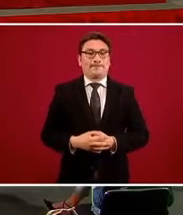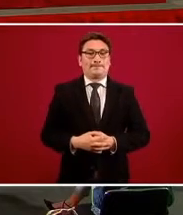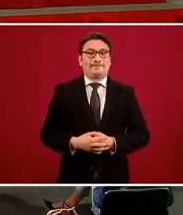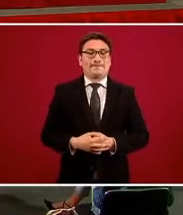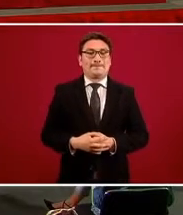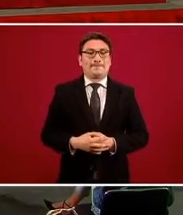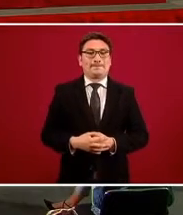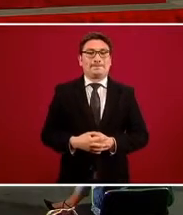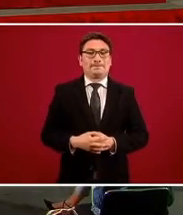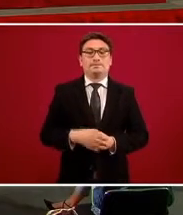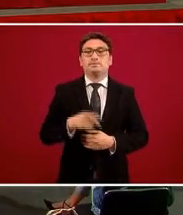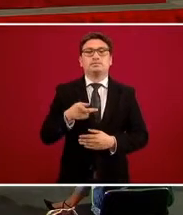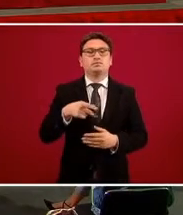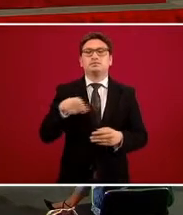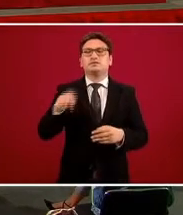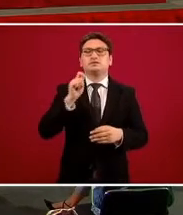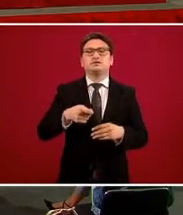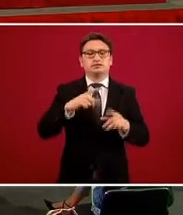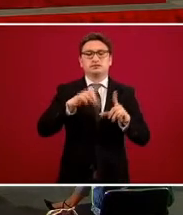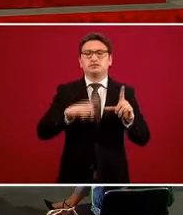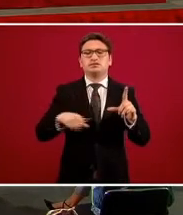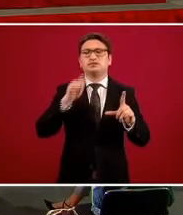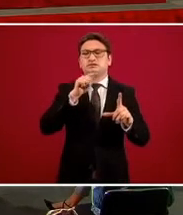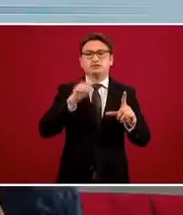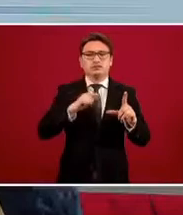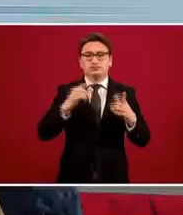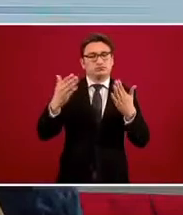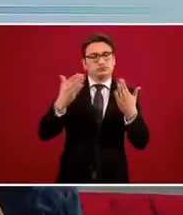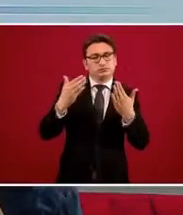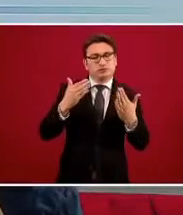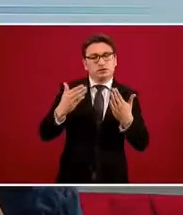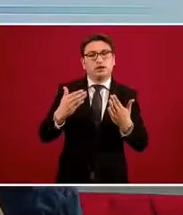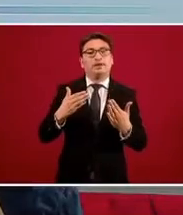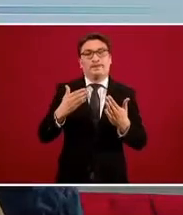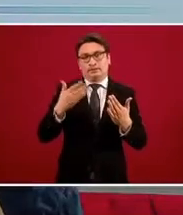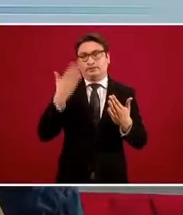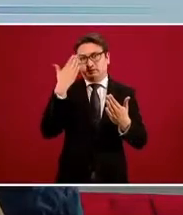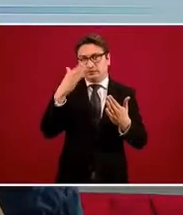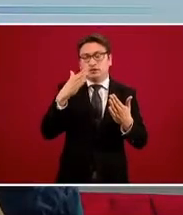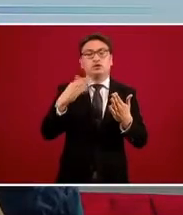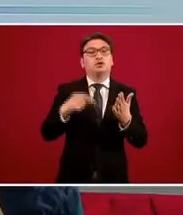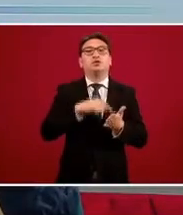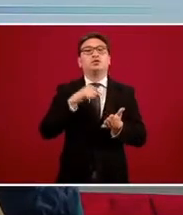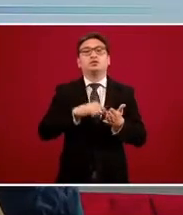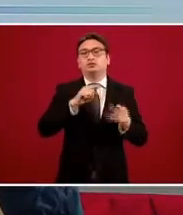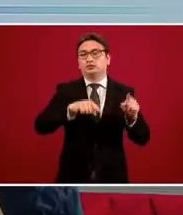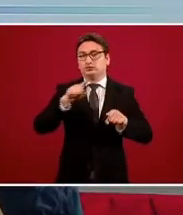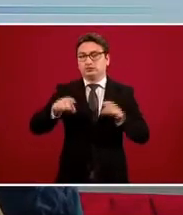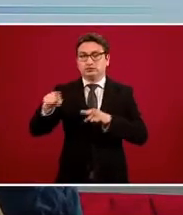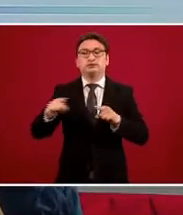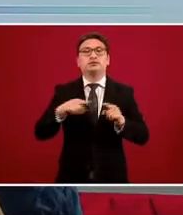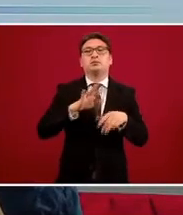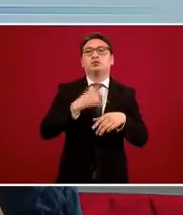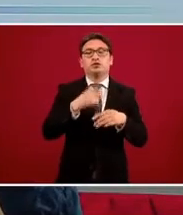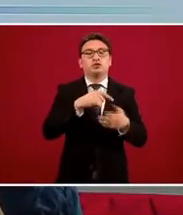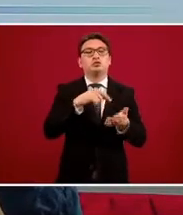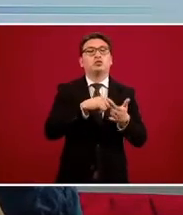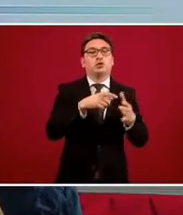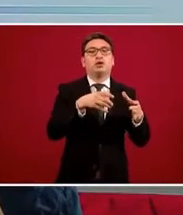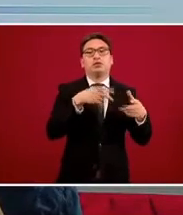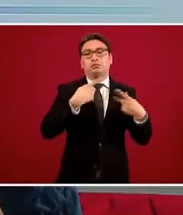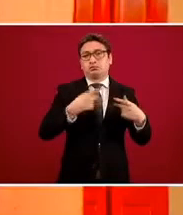And on this map, we can take a look at the accumulated incidence rate, meaning comparing properly